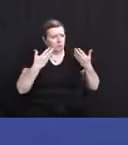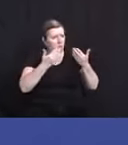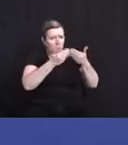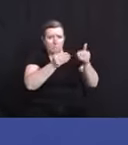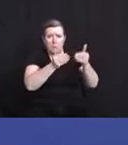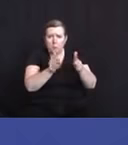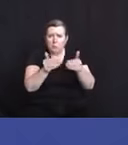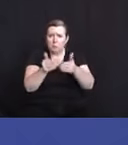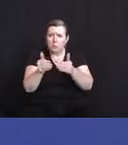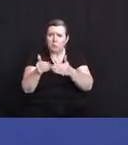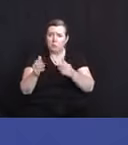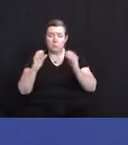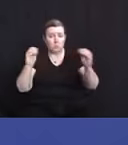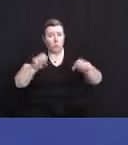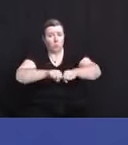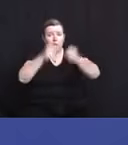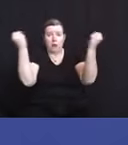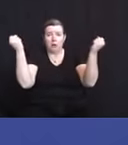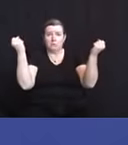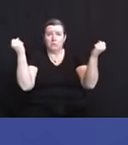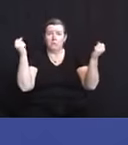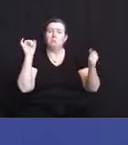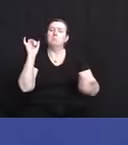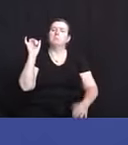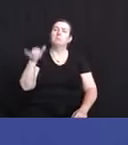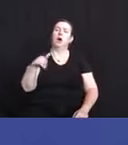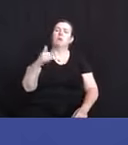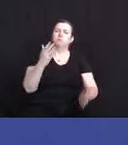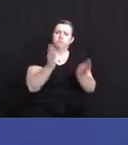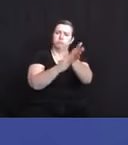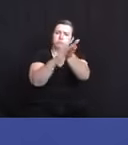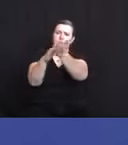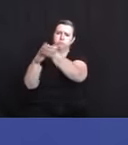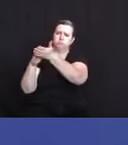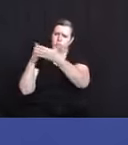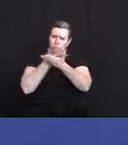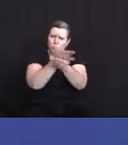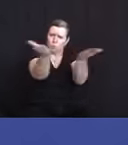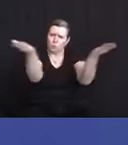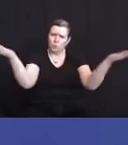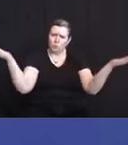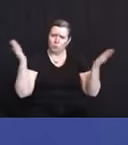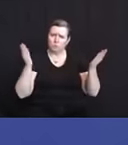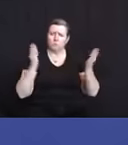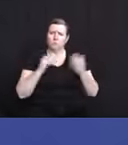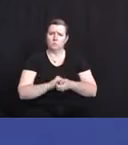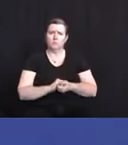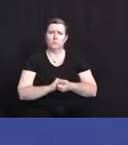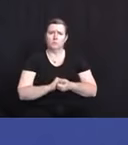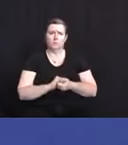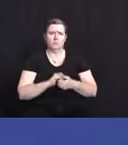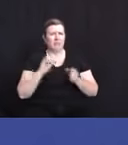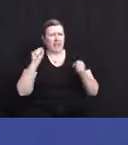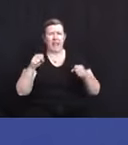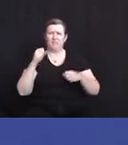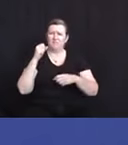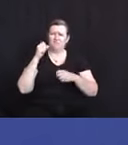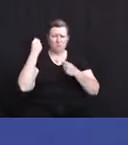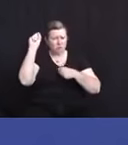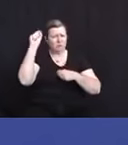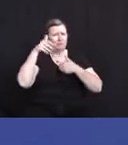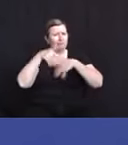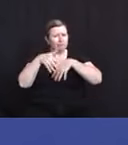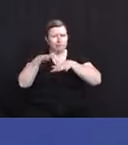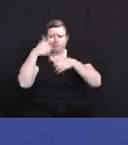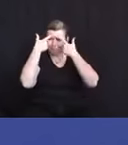That is all you folks. That is extraordinary. Whether you're rightfully protesting the stain of racism, dining